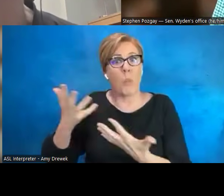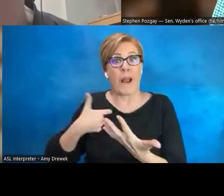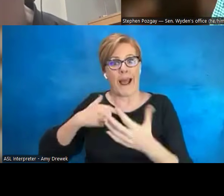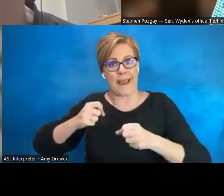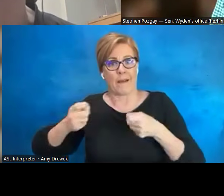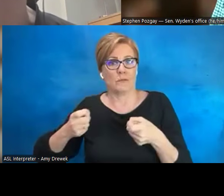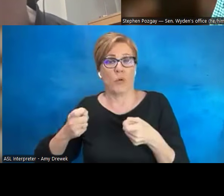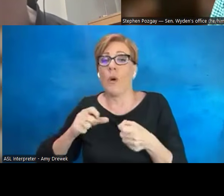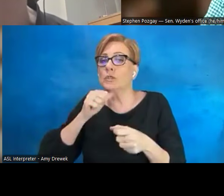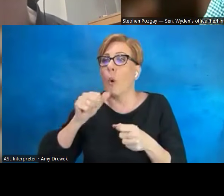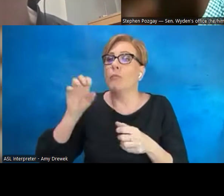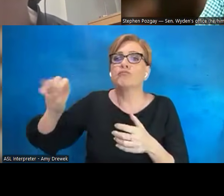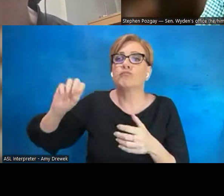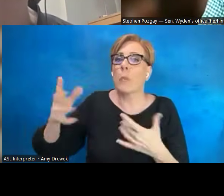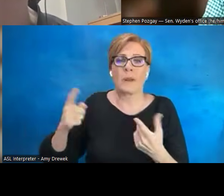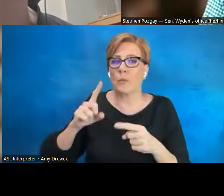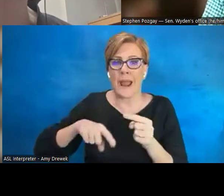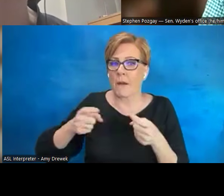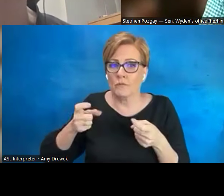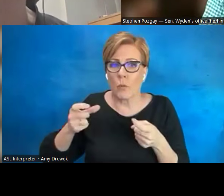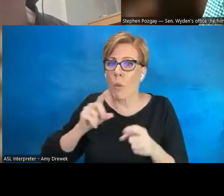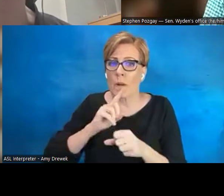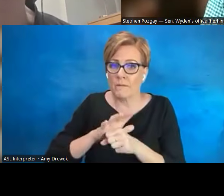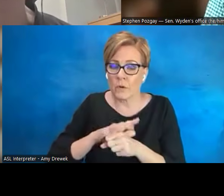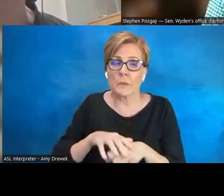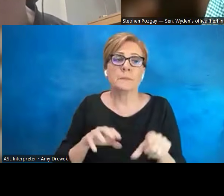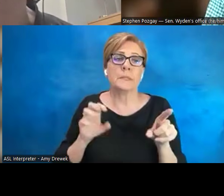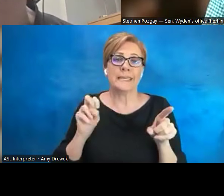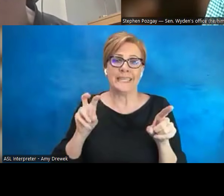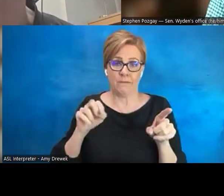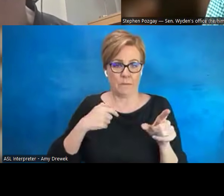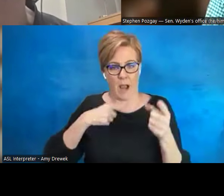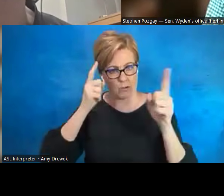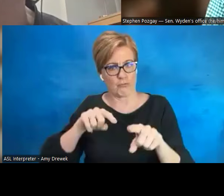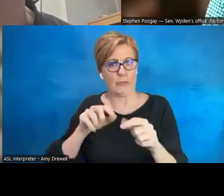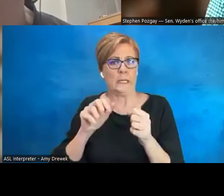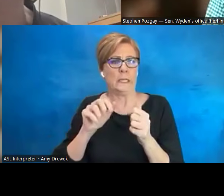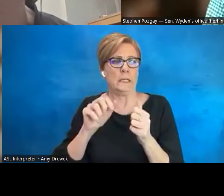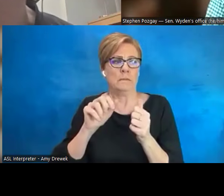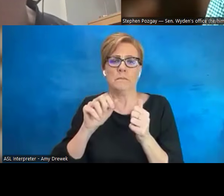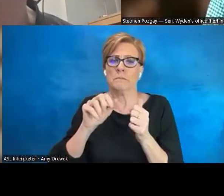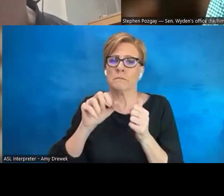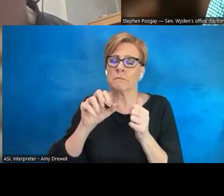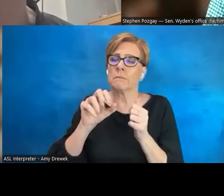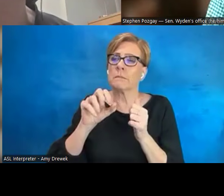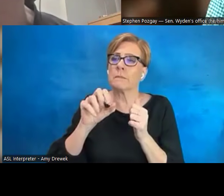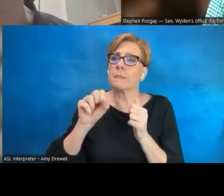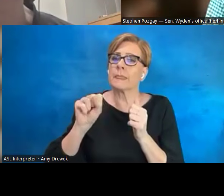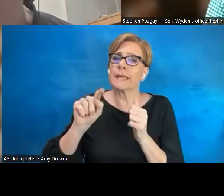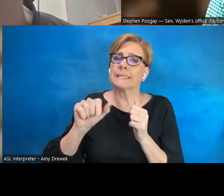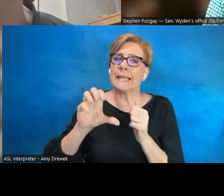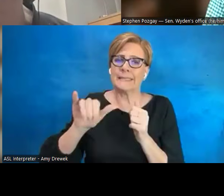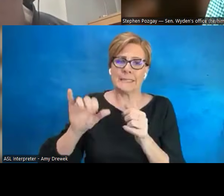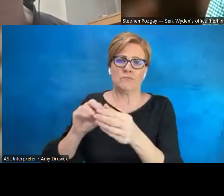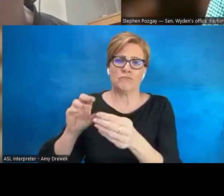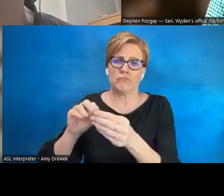I would add, I completely agree with what Stacy said, and I think that Katie's